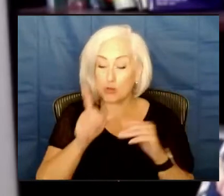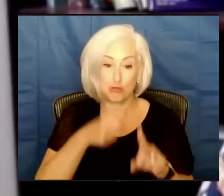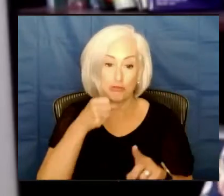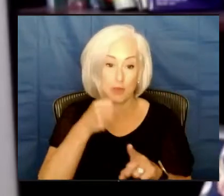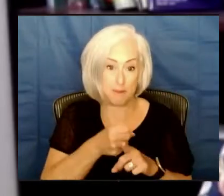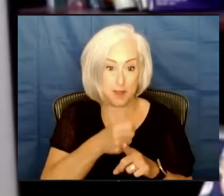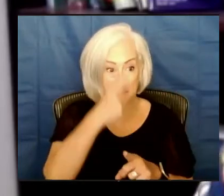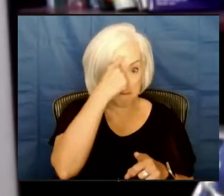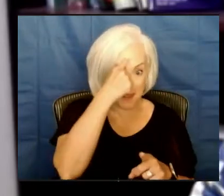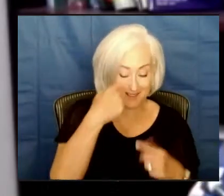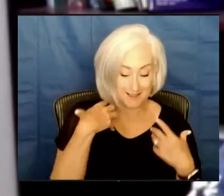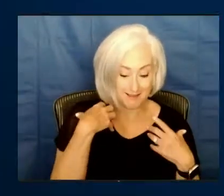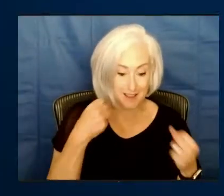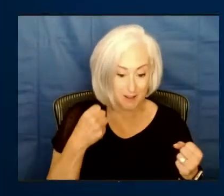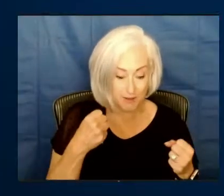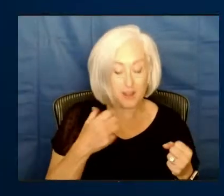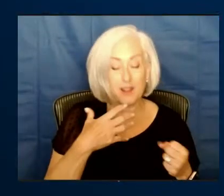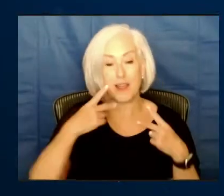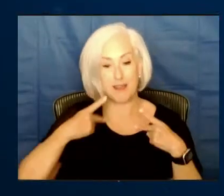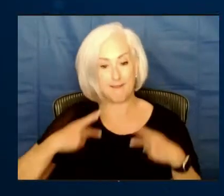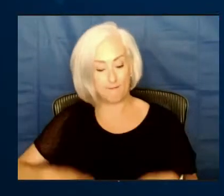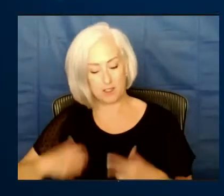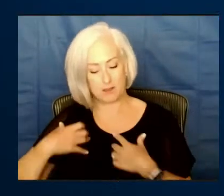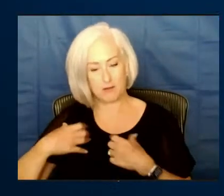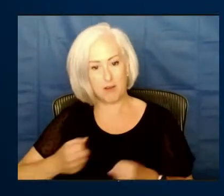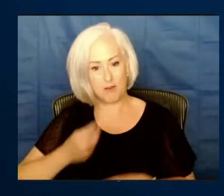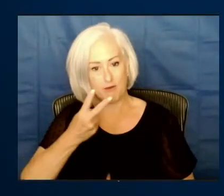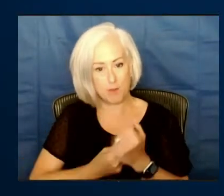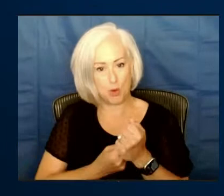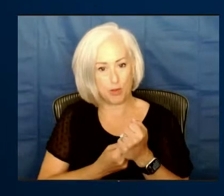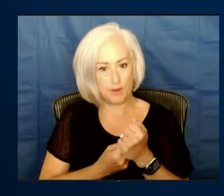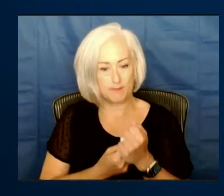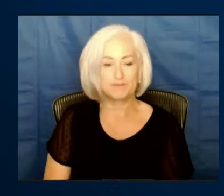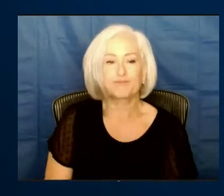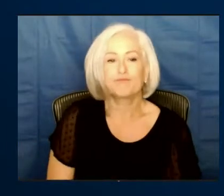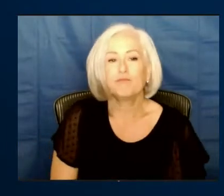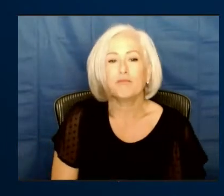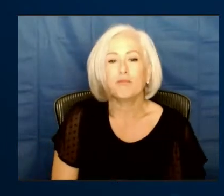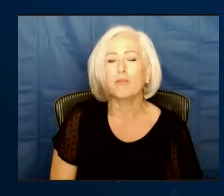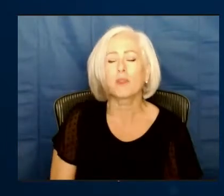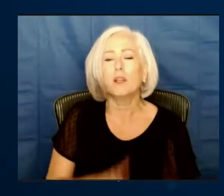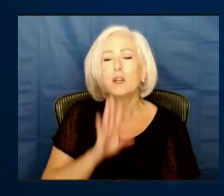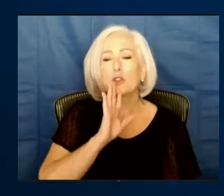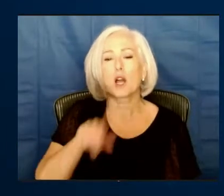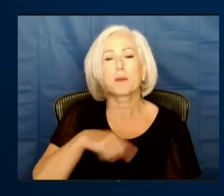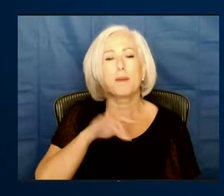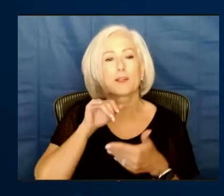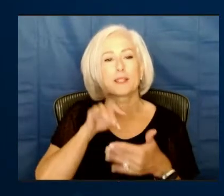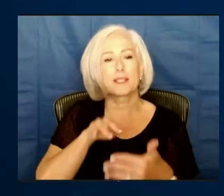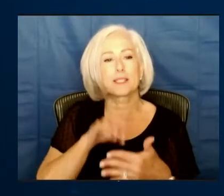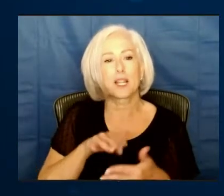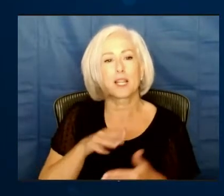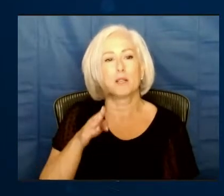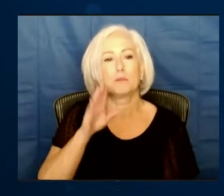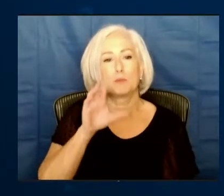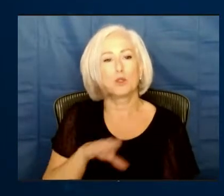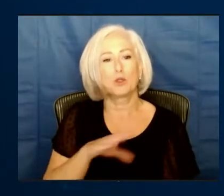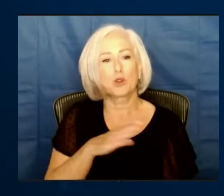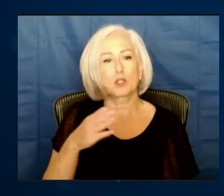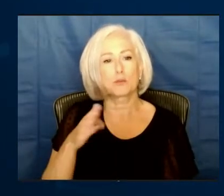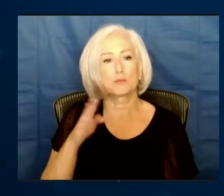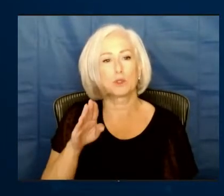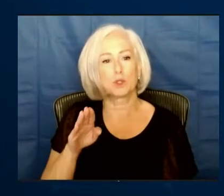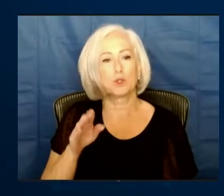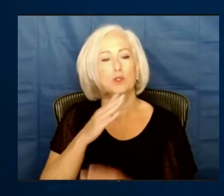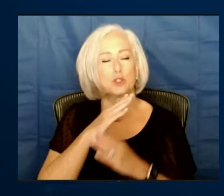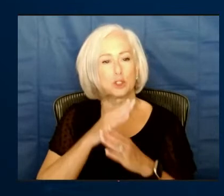mentally and physically. Yeah. Let's talk about that study for just a moment. A new study by Blue Cross Blue Shield finds undiagnosed and untreated major